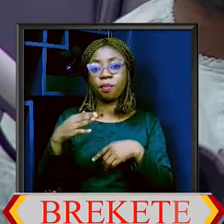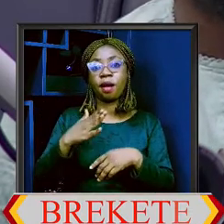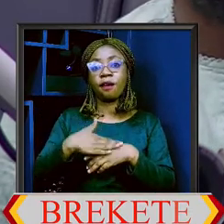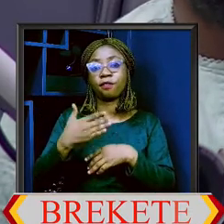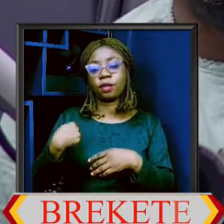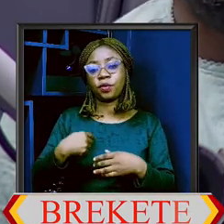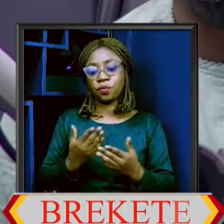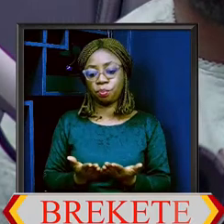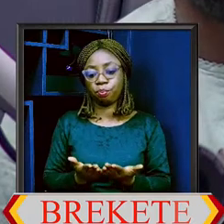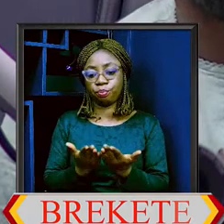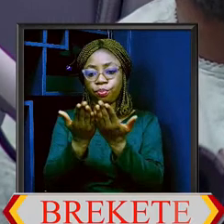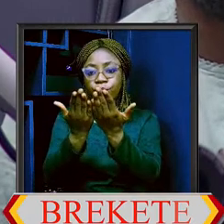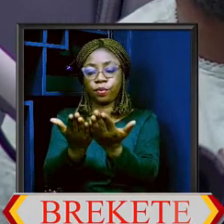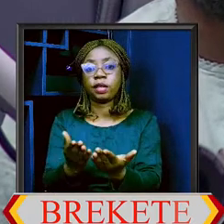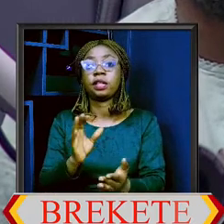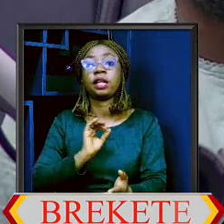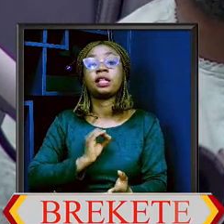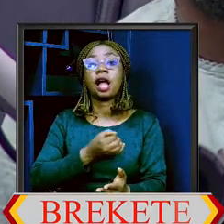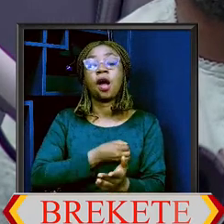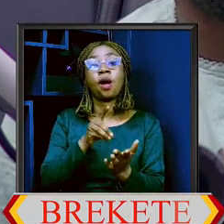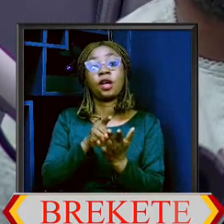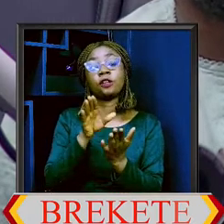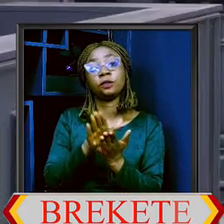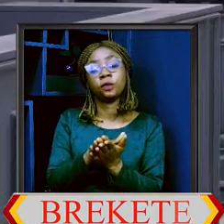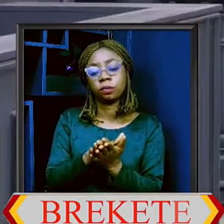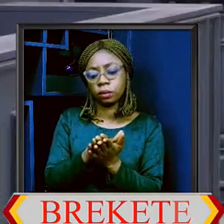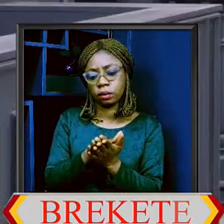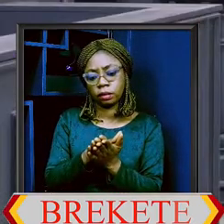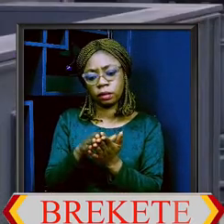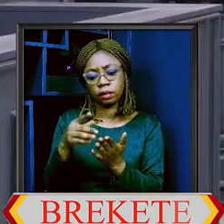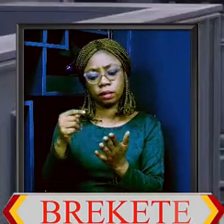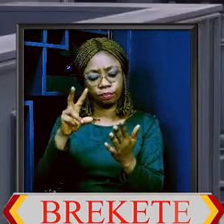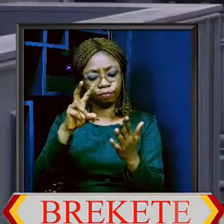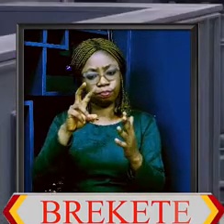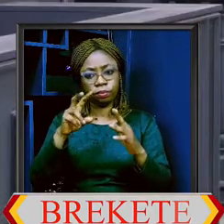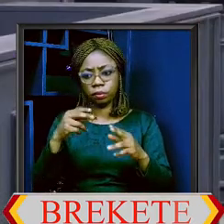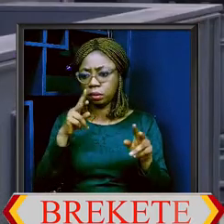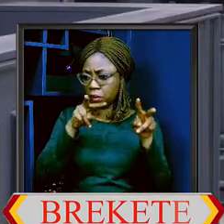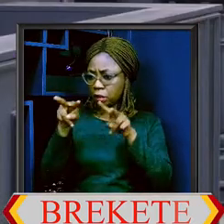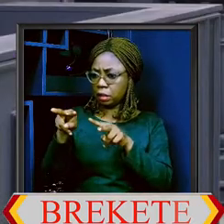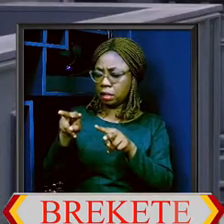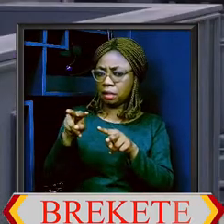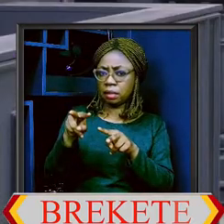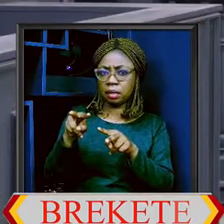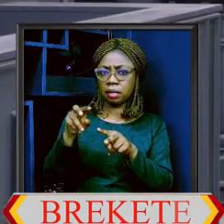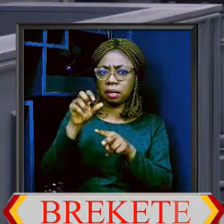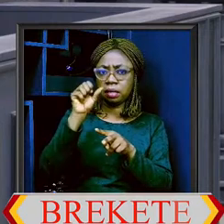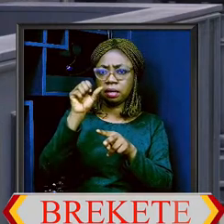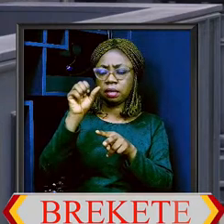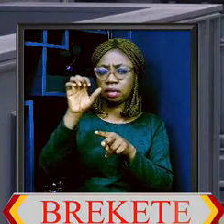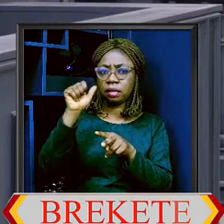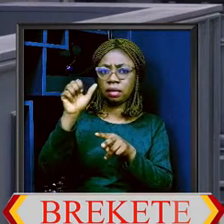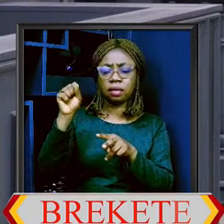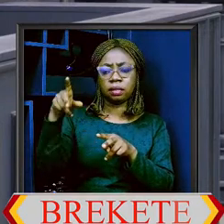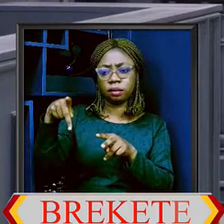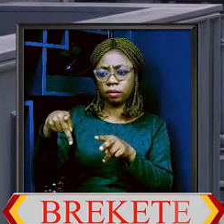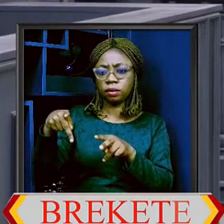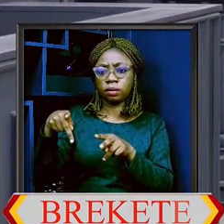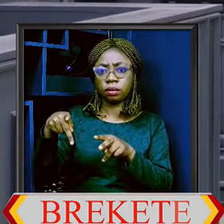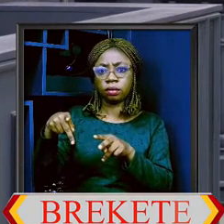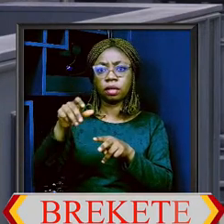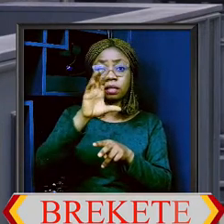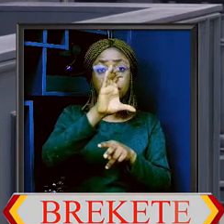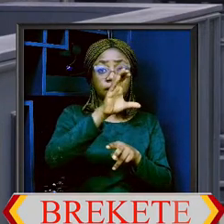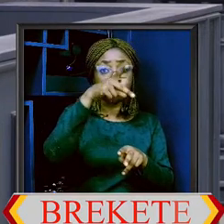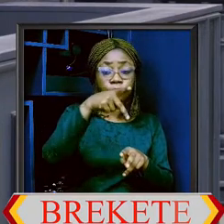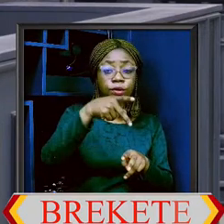all our documents they look at the ASP CP provos OKO was there